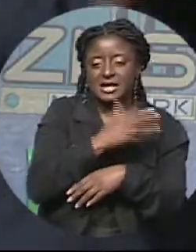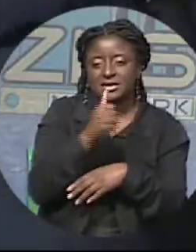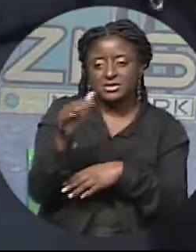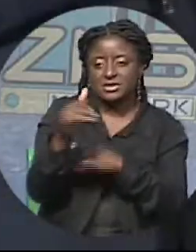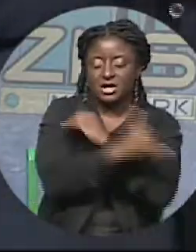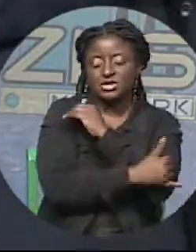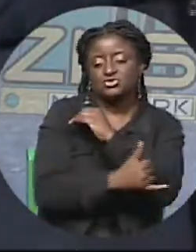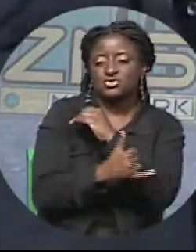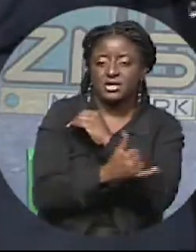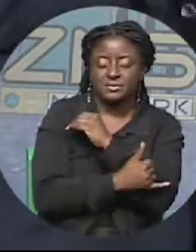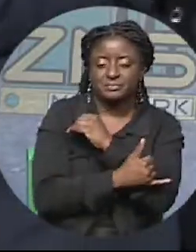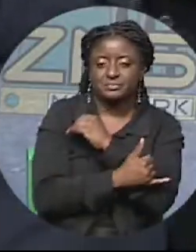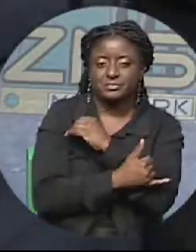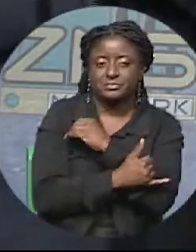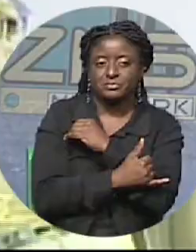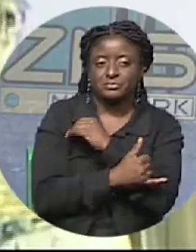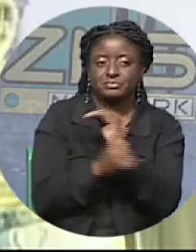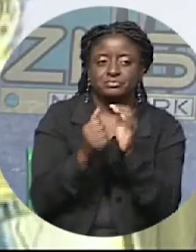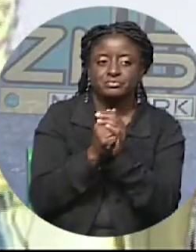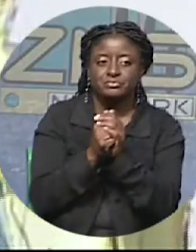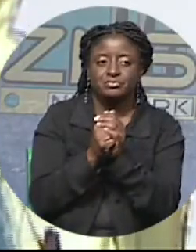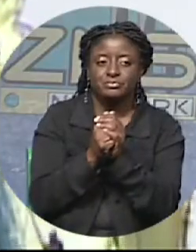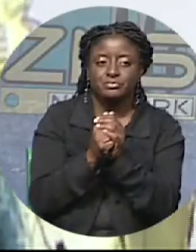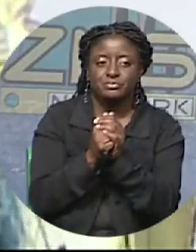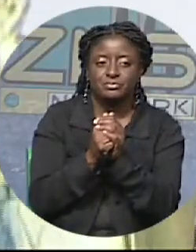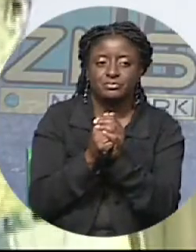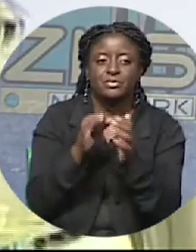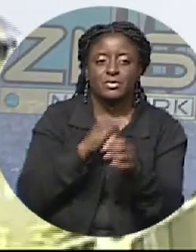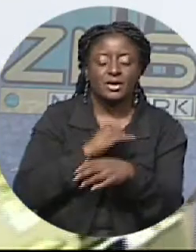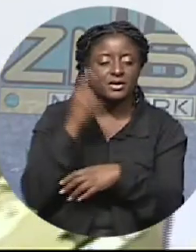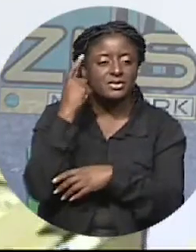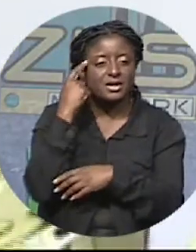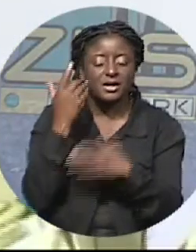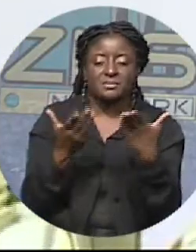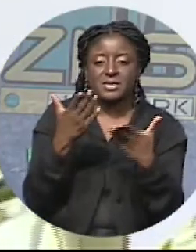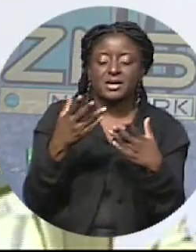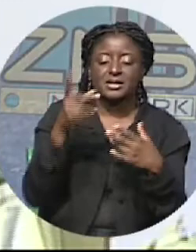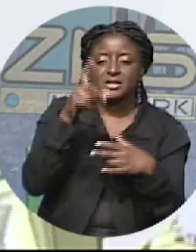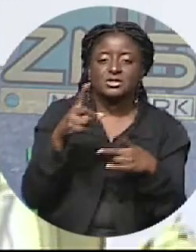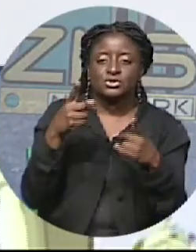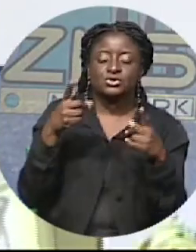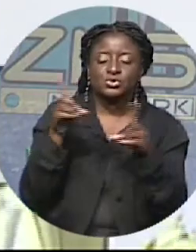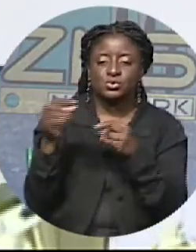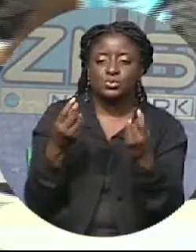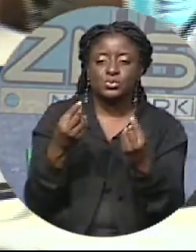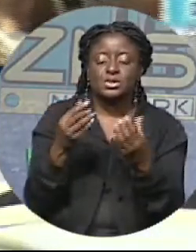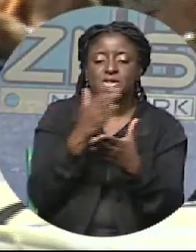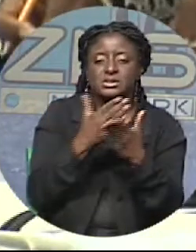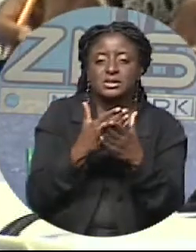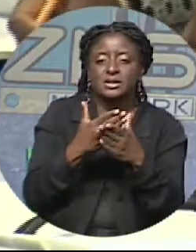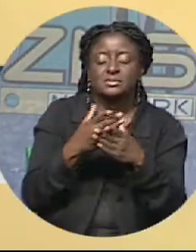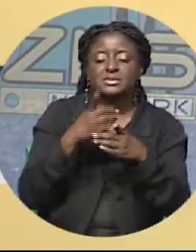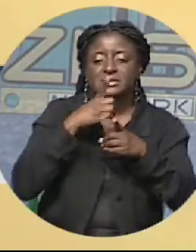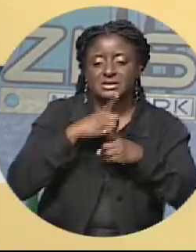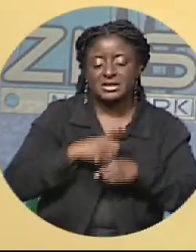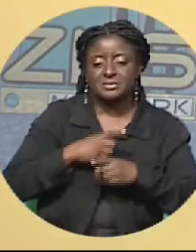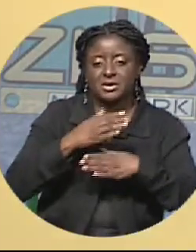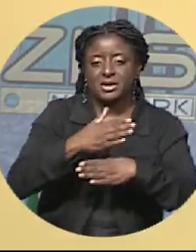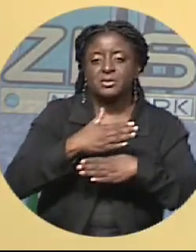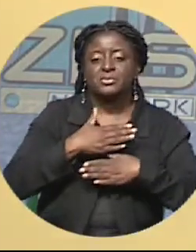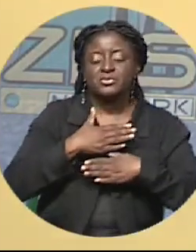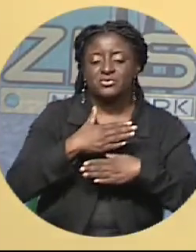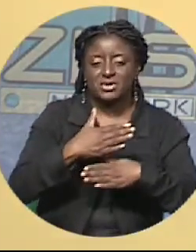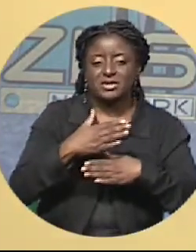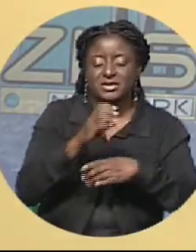which apparently carries him through. And I think I might have to do some deep breathing exercises before.